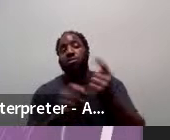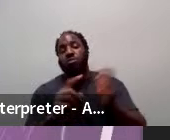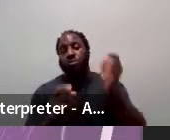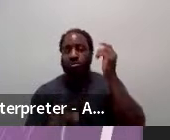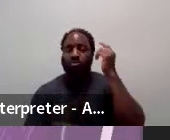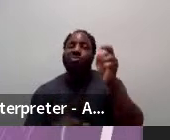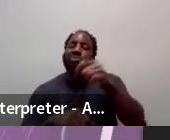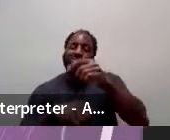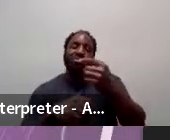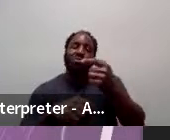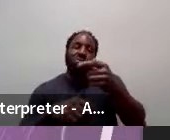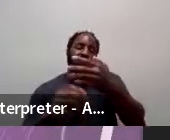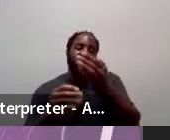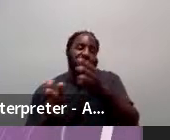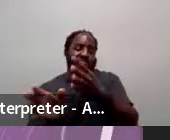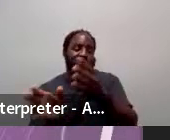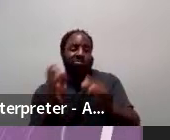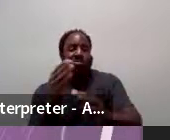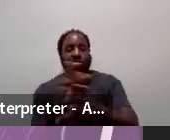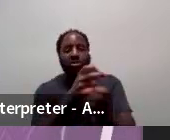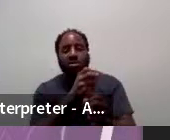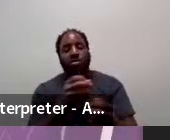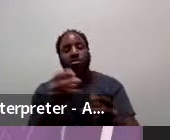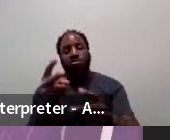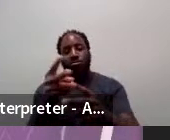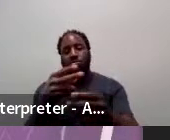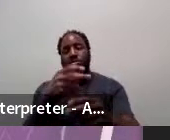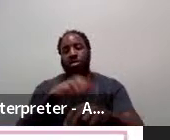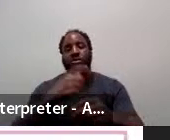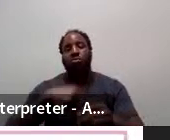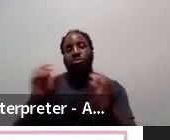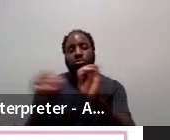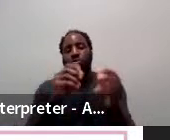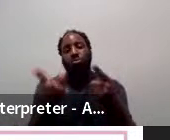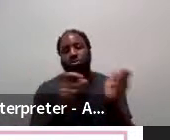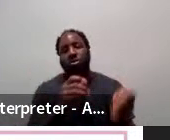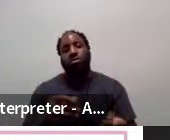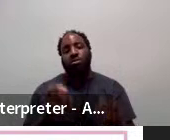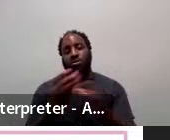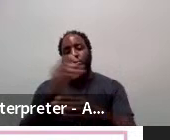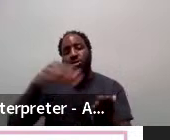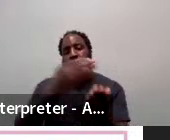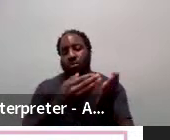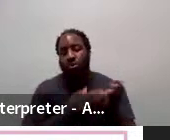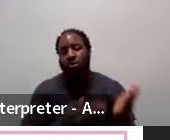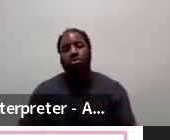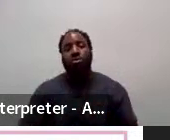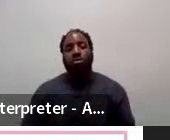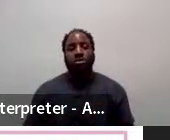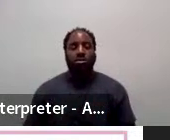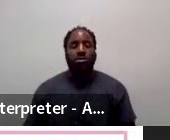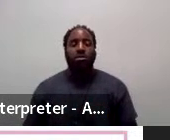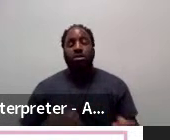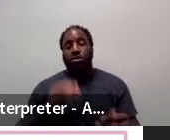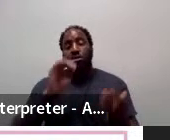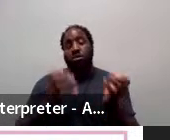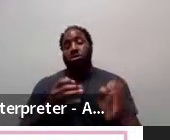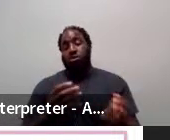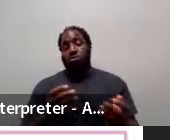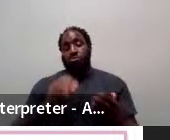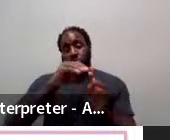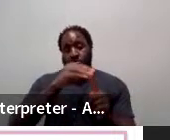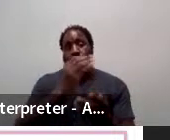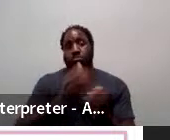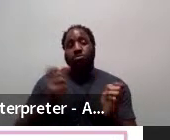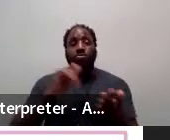new, we're going to move a little more quickly through this portion. If we just go to the next slide, please. Just want to remind everyone that,